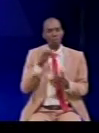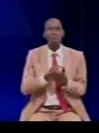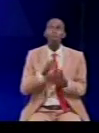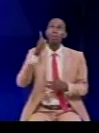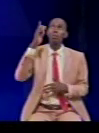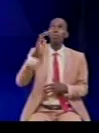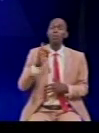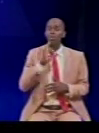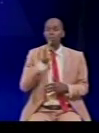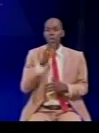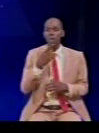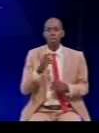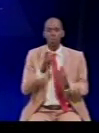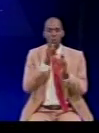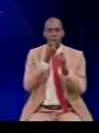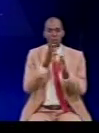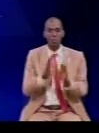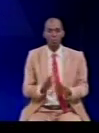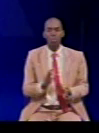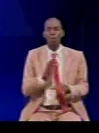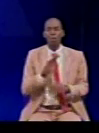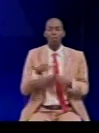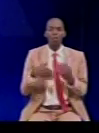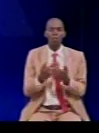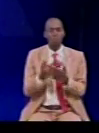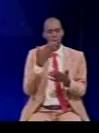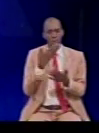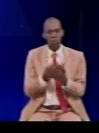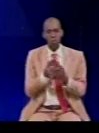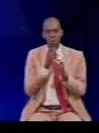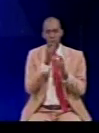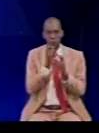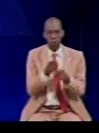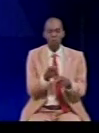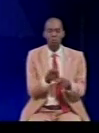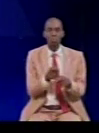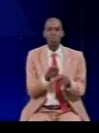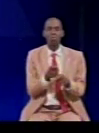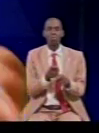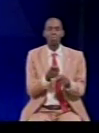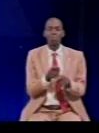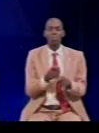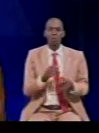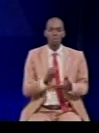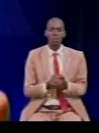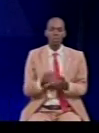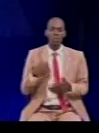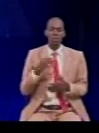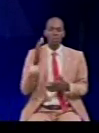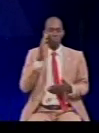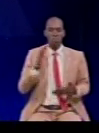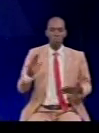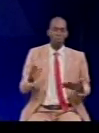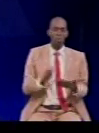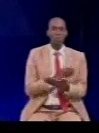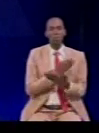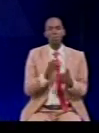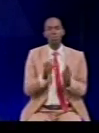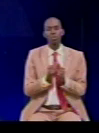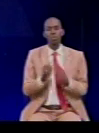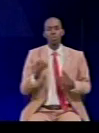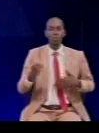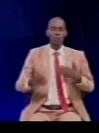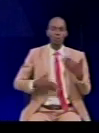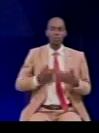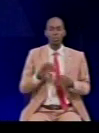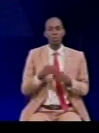giver of all good gifts. Psalm 125 says, we will sing for joy over your victory. In the name